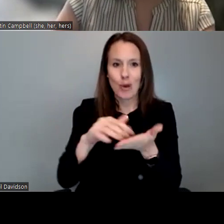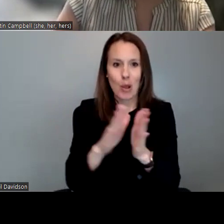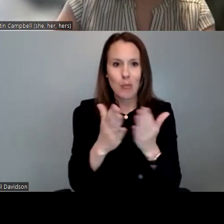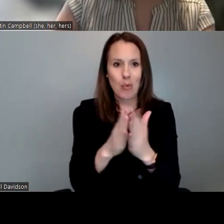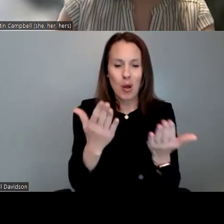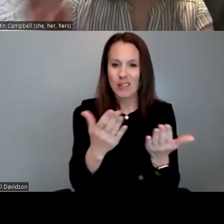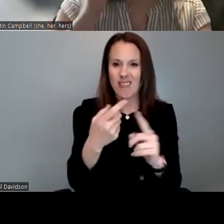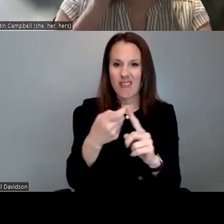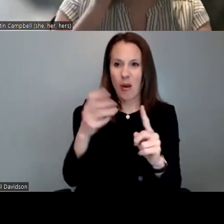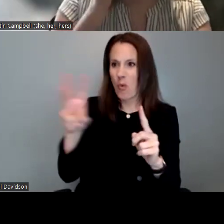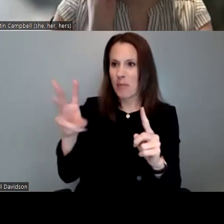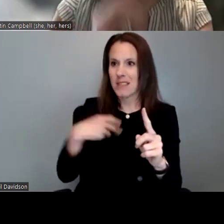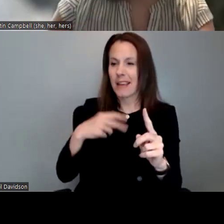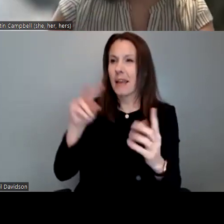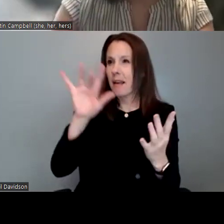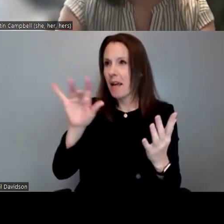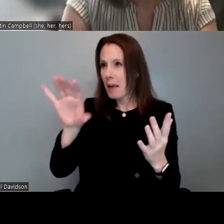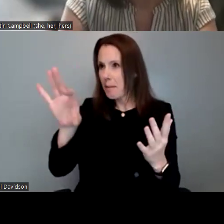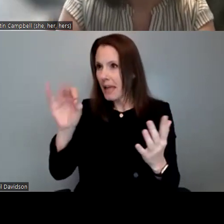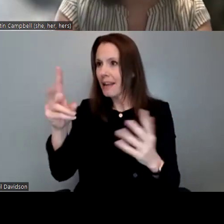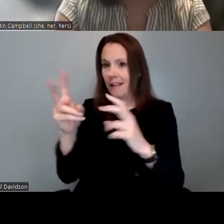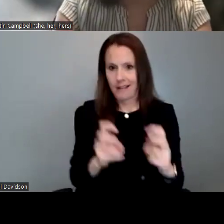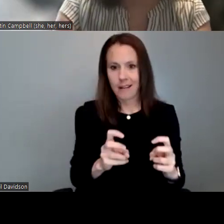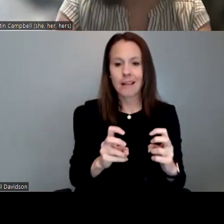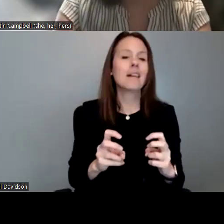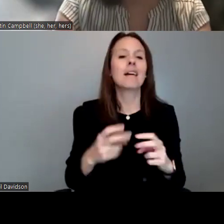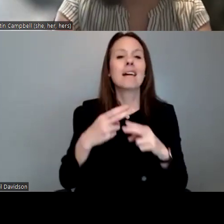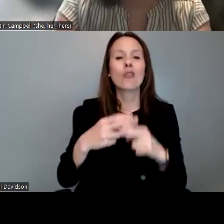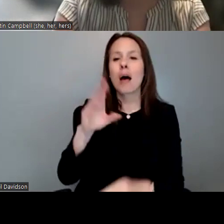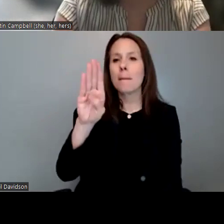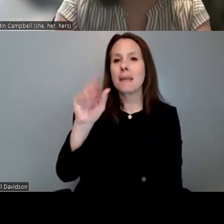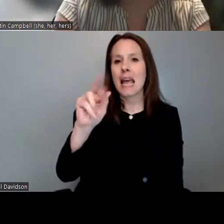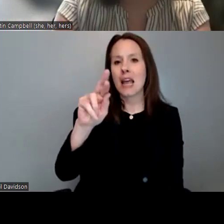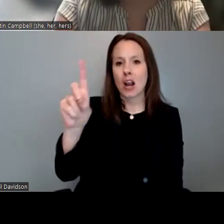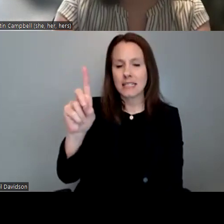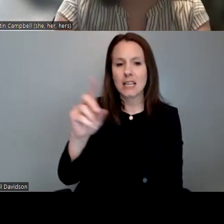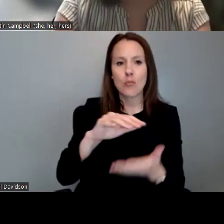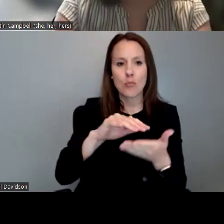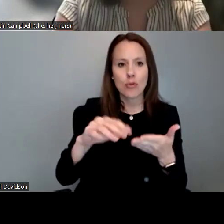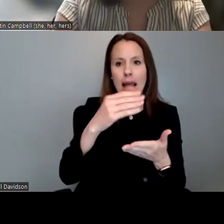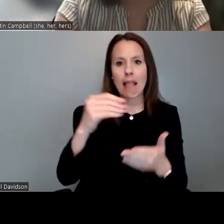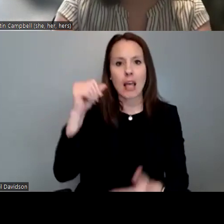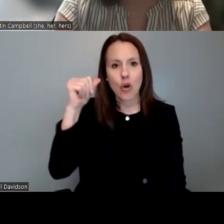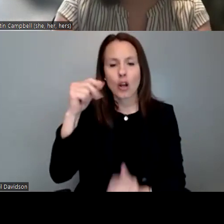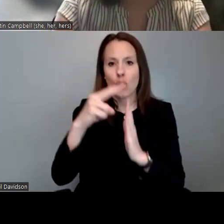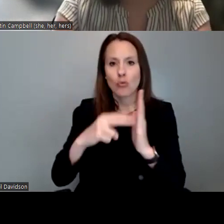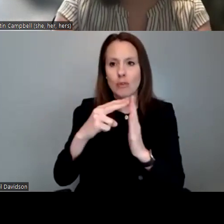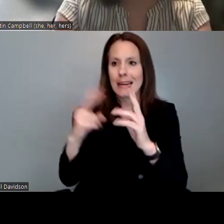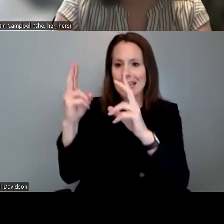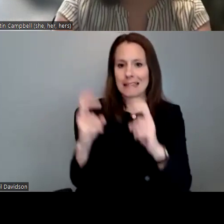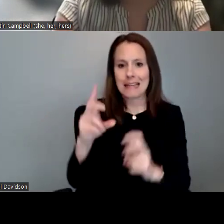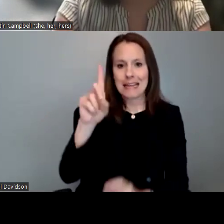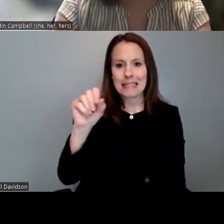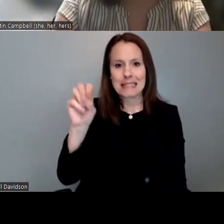BARD website. BARD stands for Braille and Audio Reading Download. And for any of